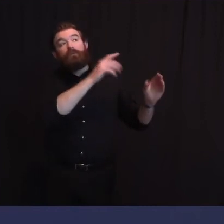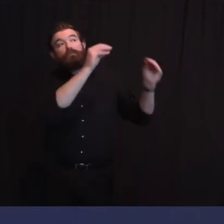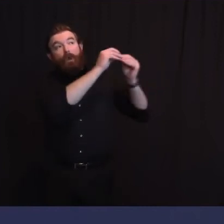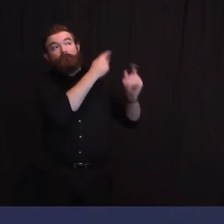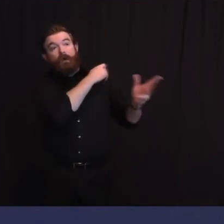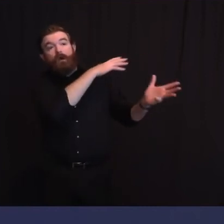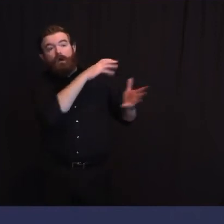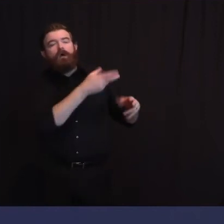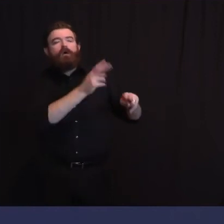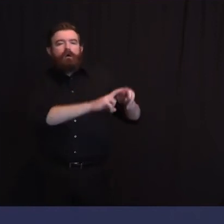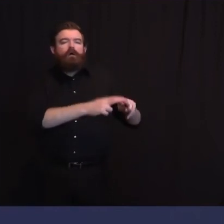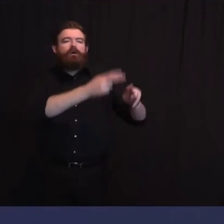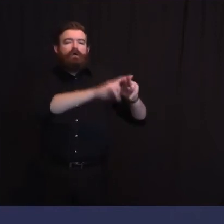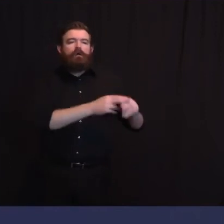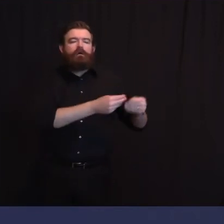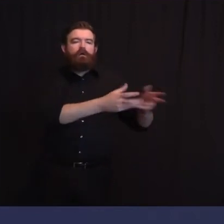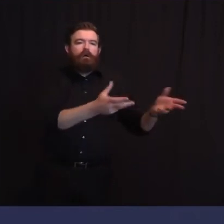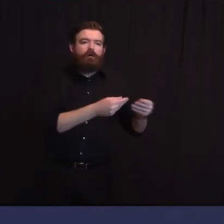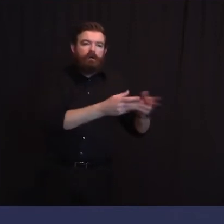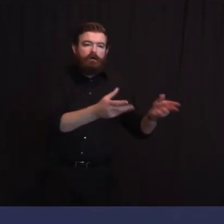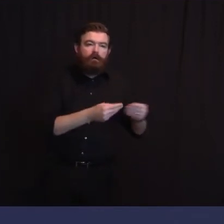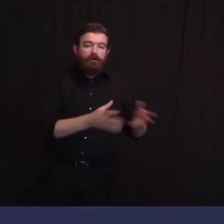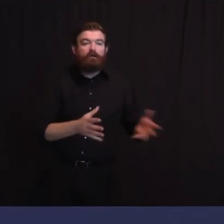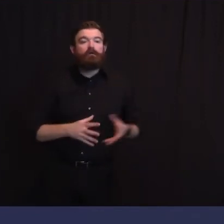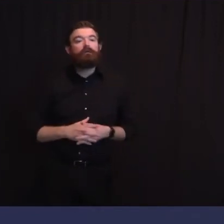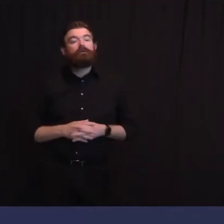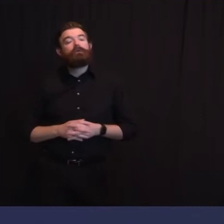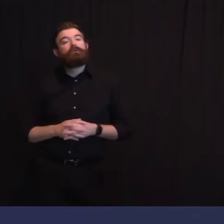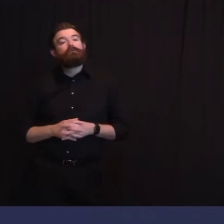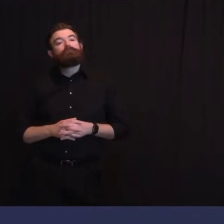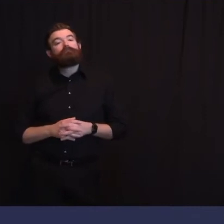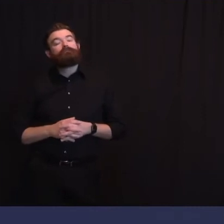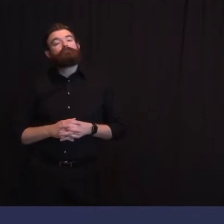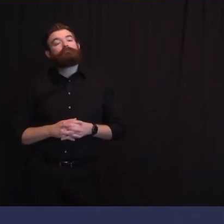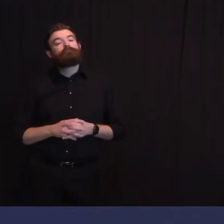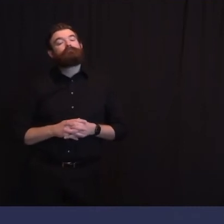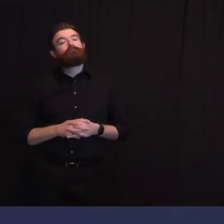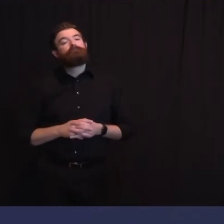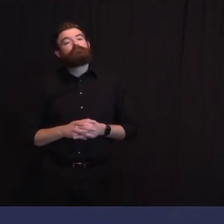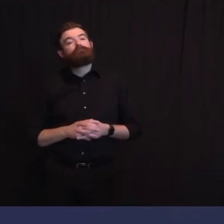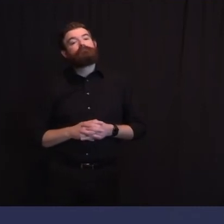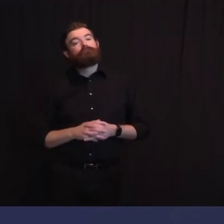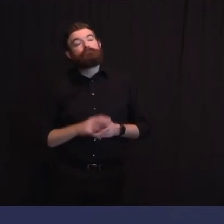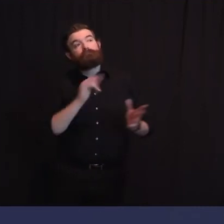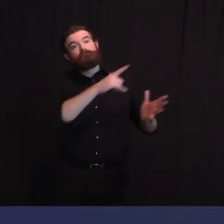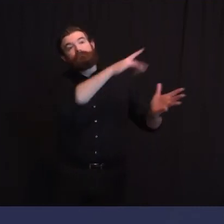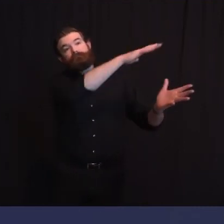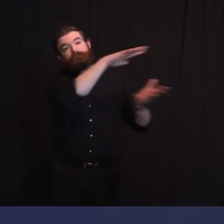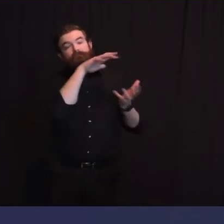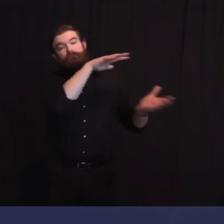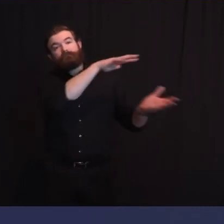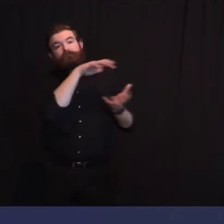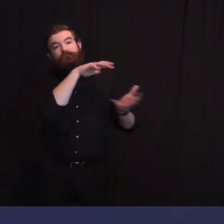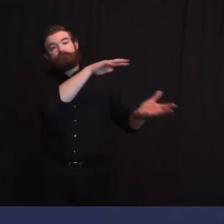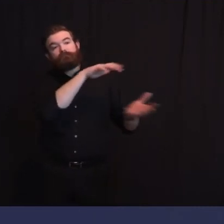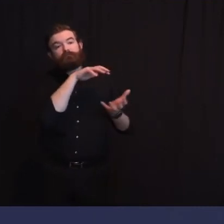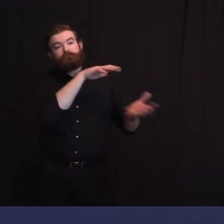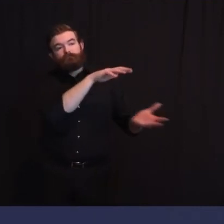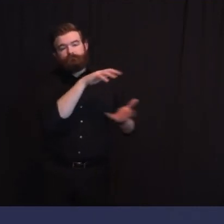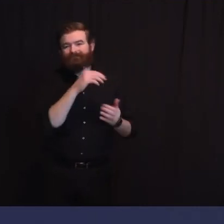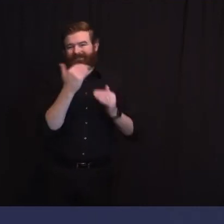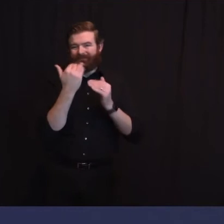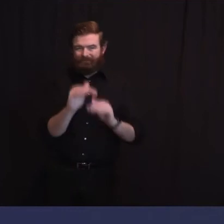the average of it, a rolling, think of this as a rolling supply as up against a rolling demand. And that number